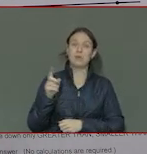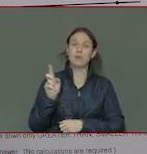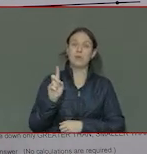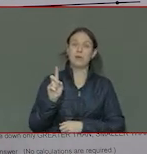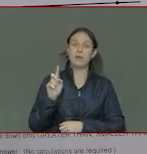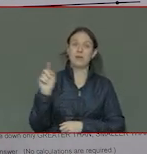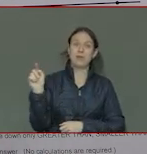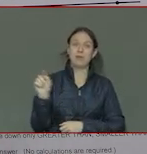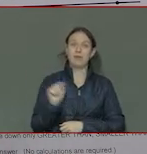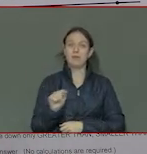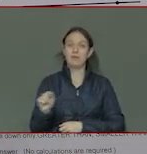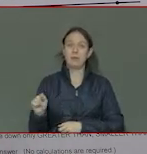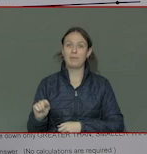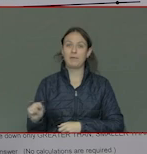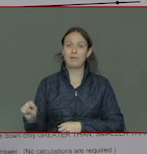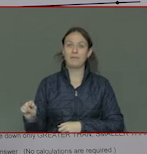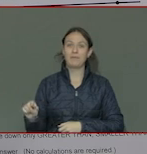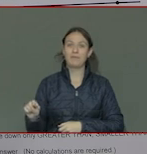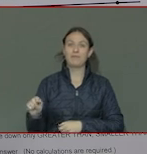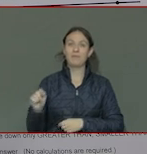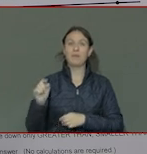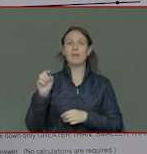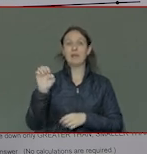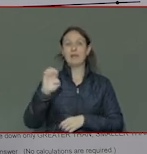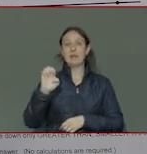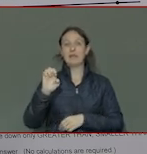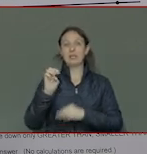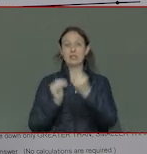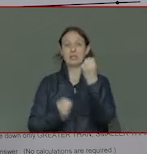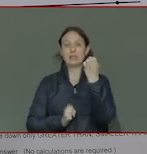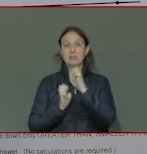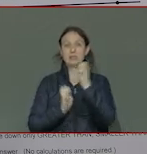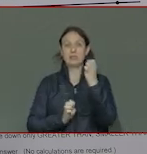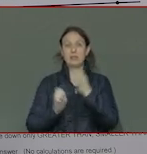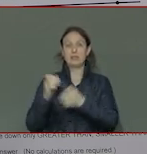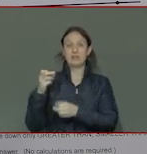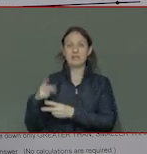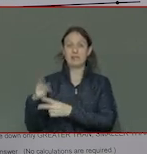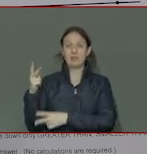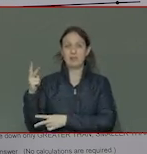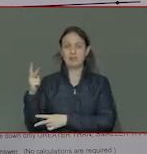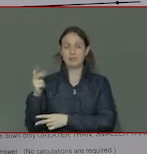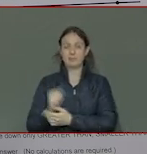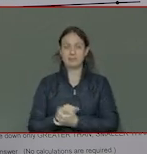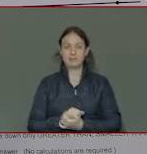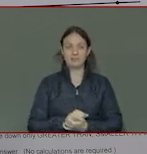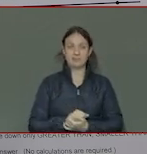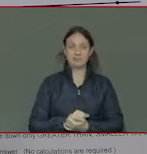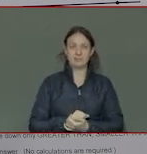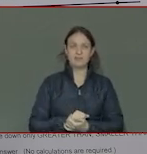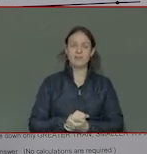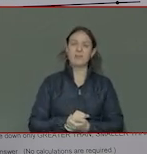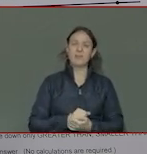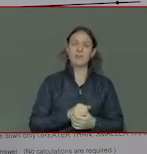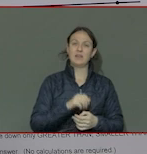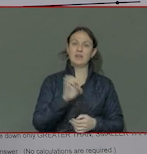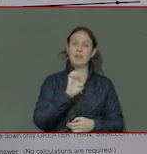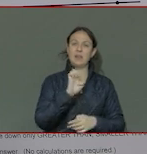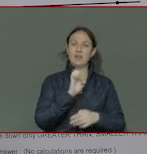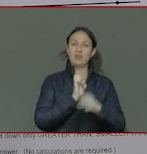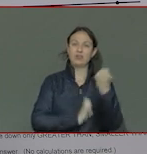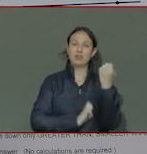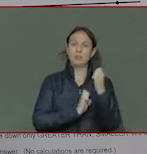of the mechanical energy final. And then you say mechanical energy is the sum total